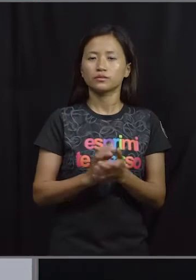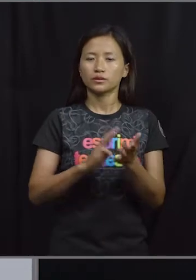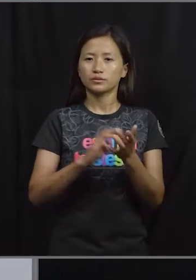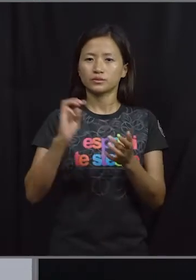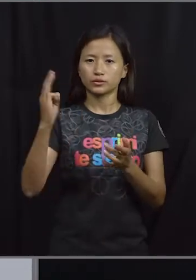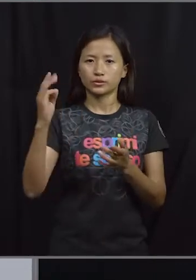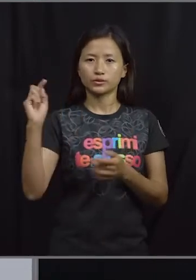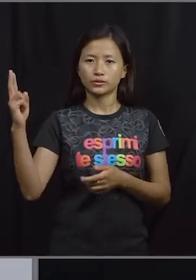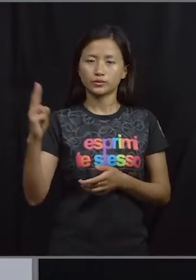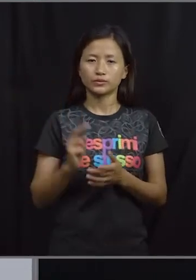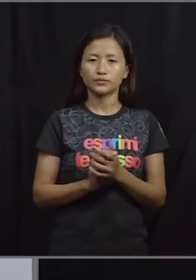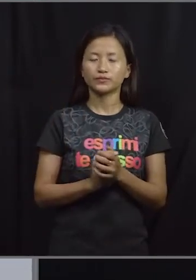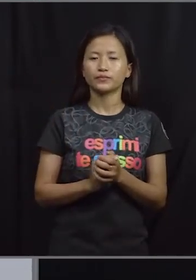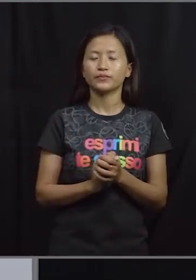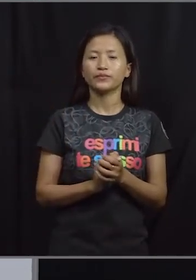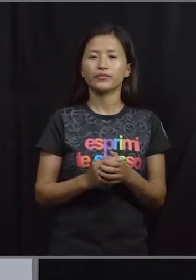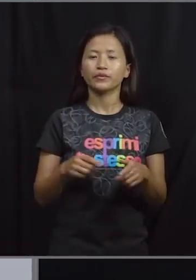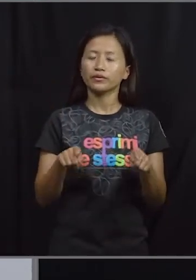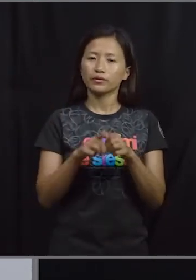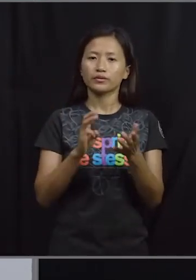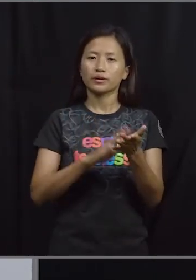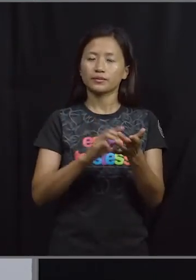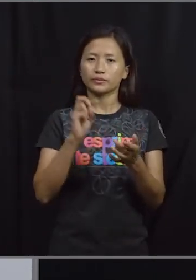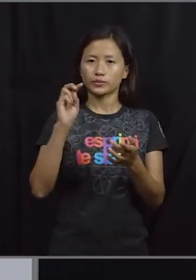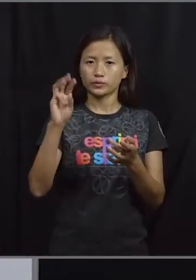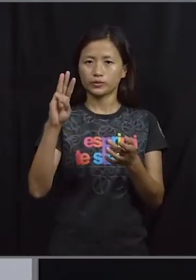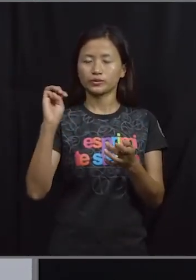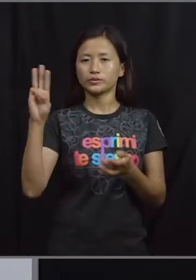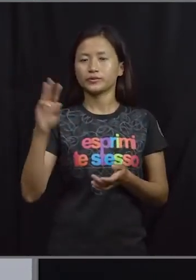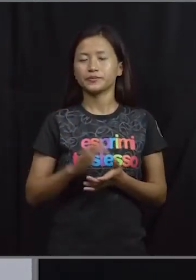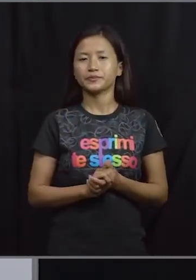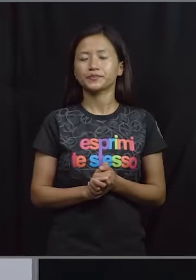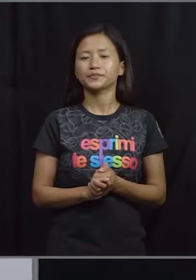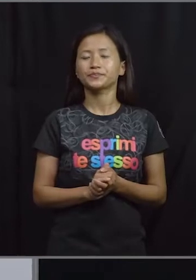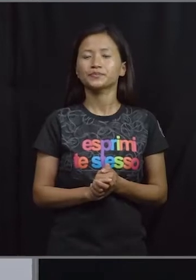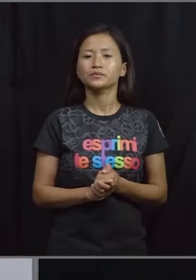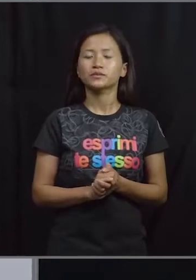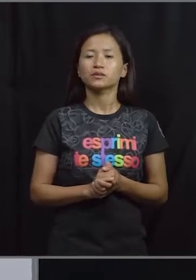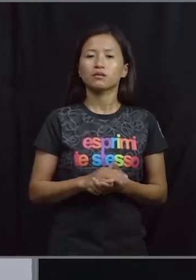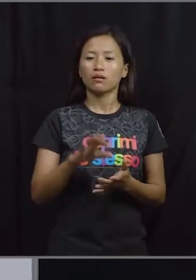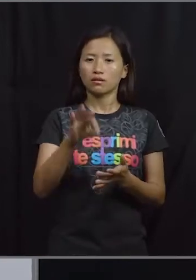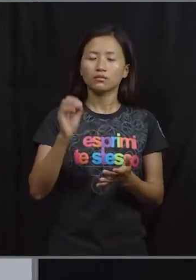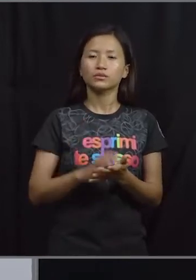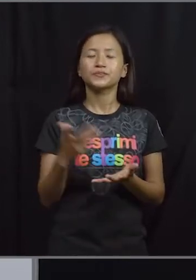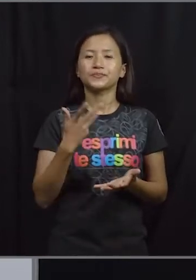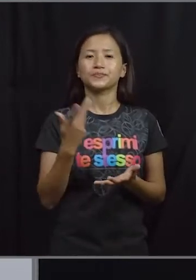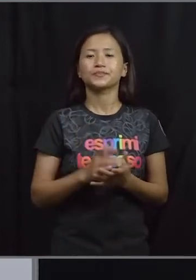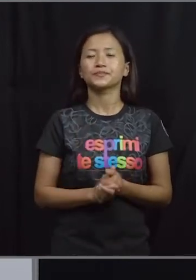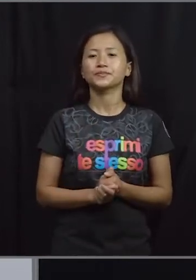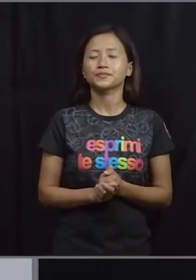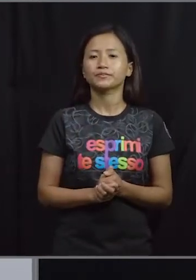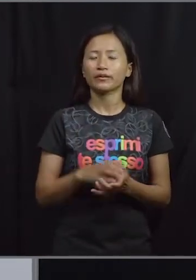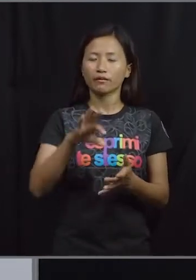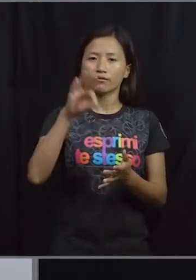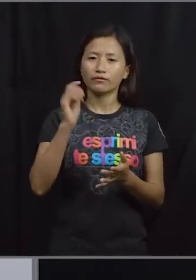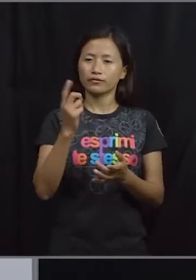M32, then M33. Okay, here how should we find? See, first